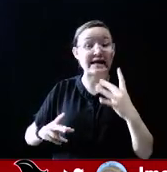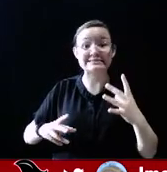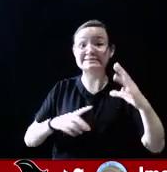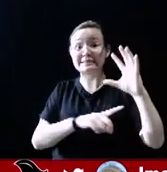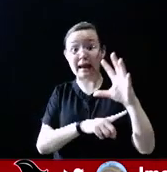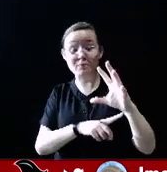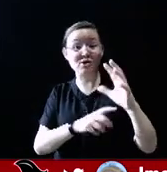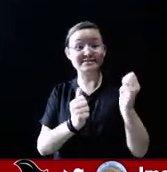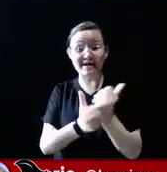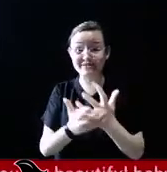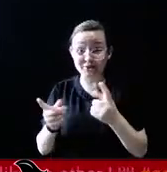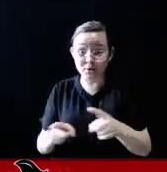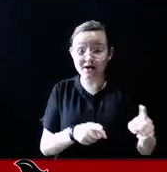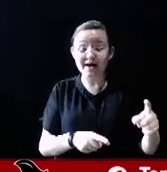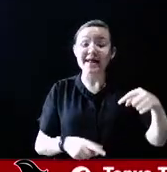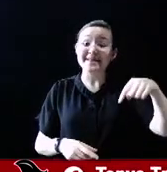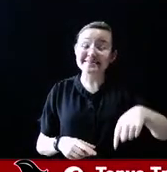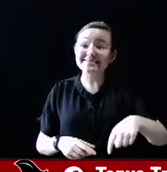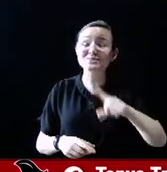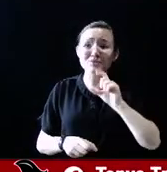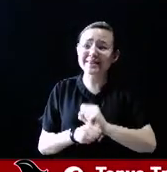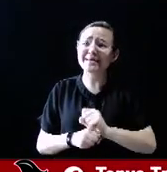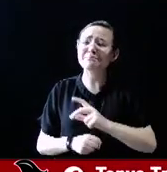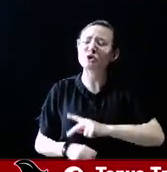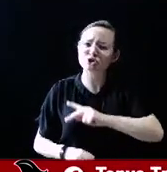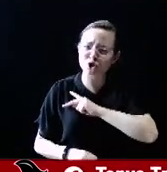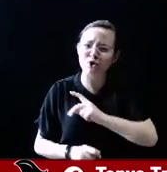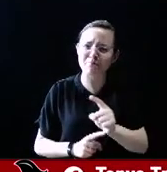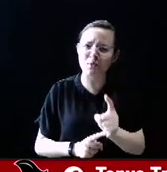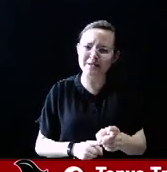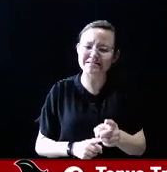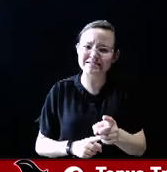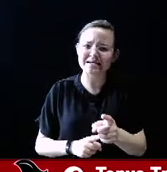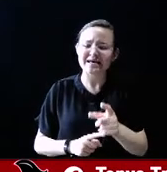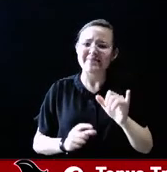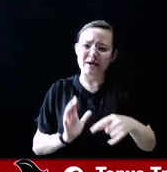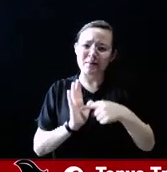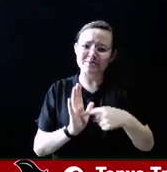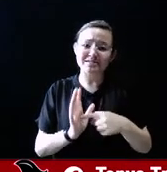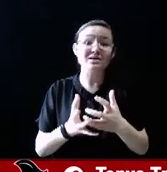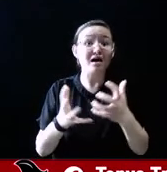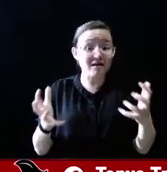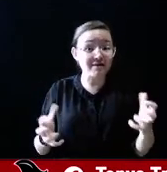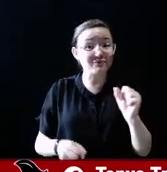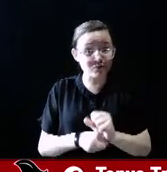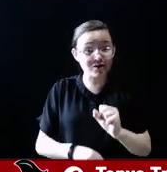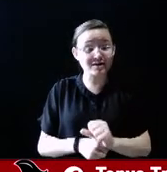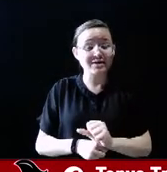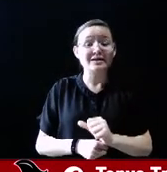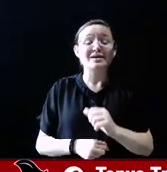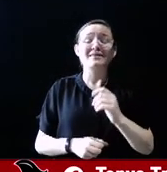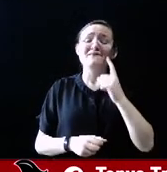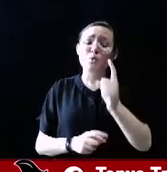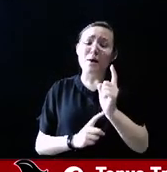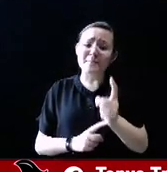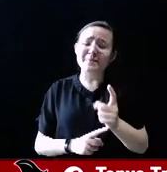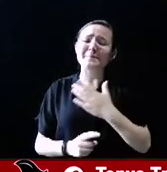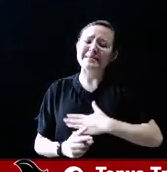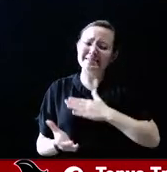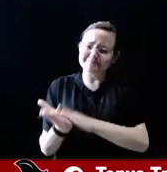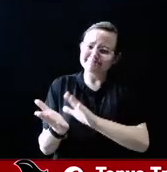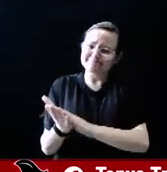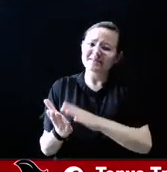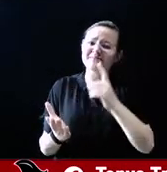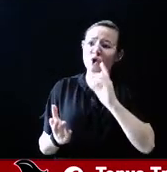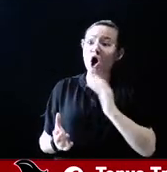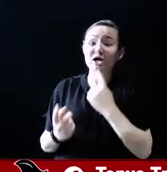shebang. This is a highly personal moment that represents an incredible amount of work. So please, for a second, can we get a round of applause